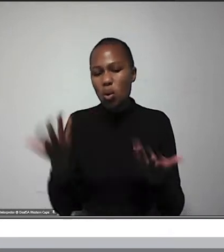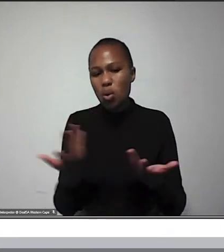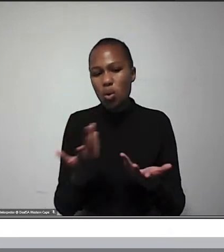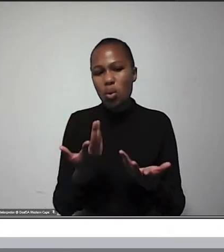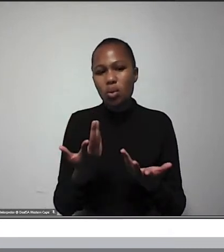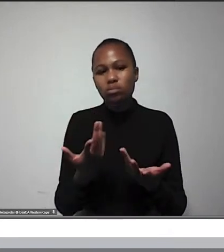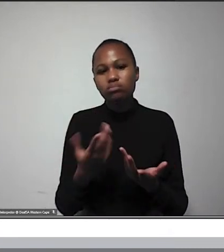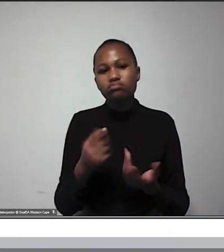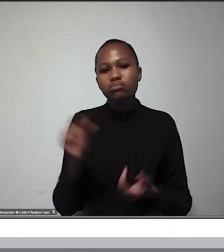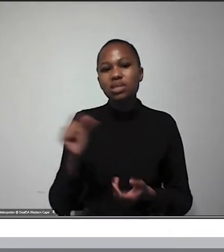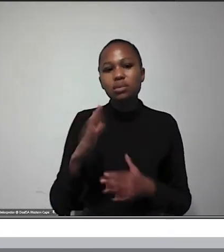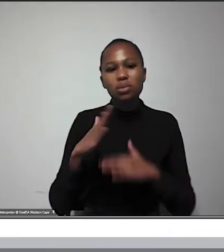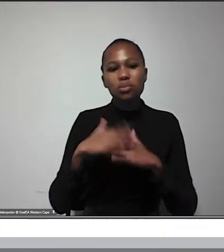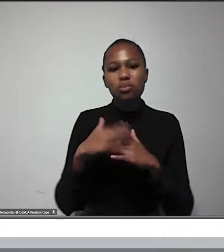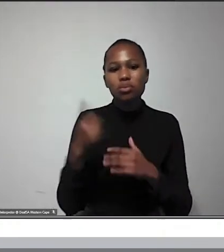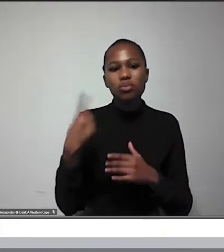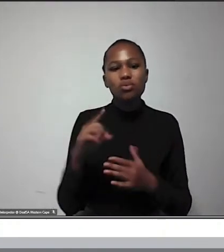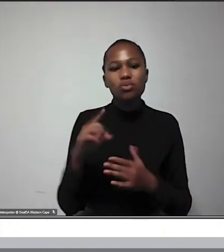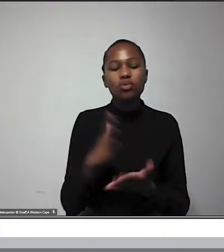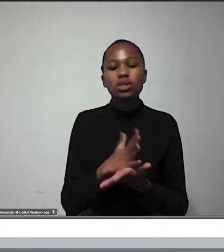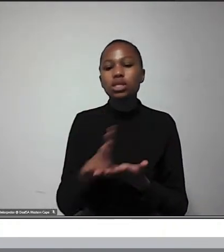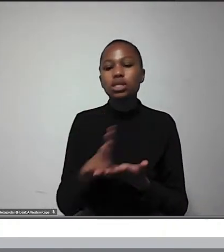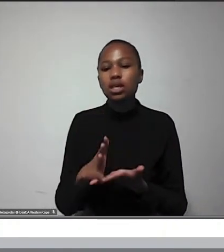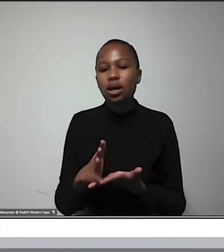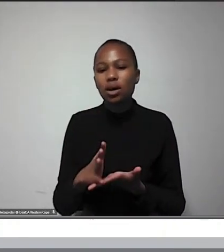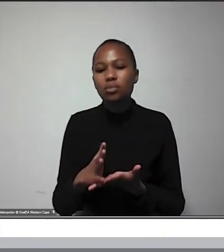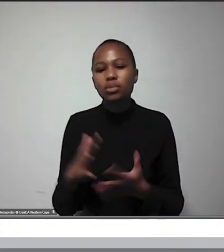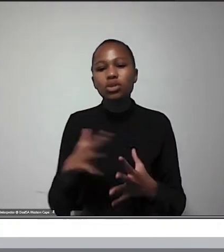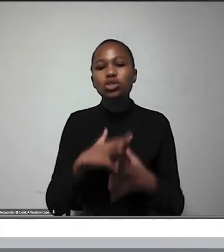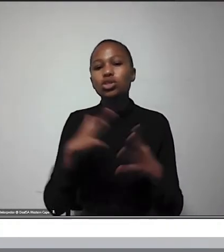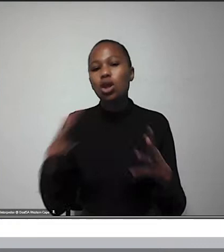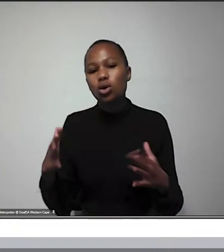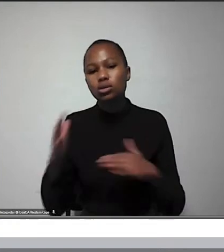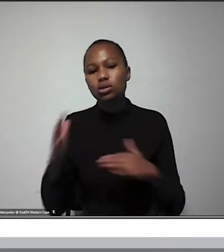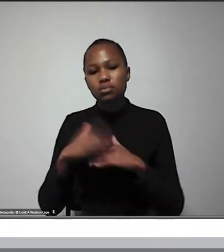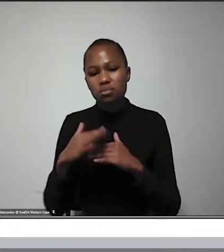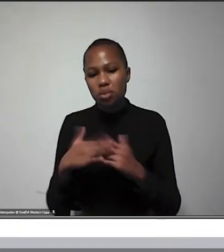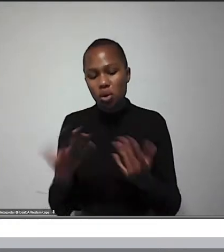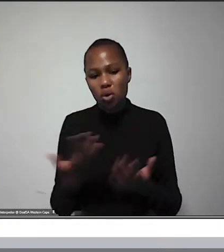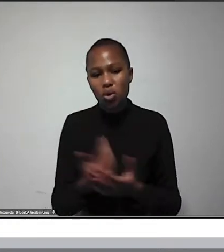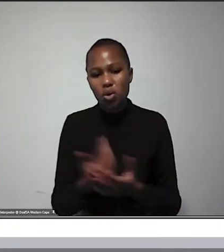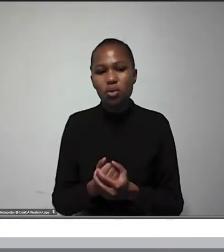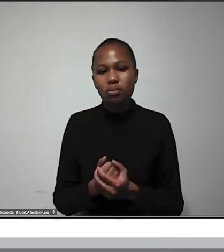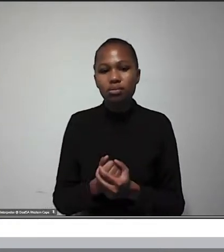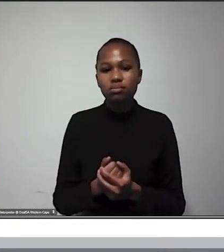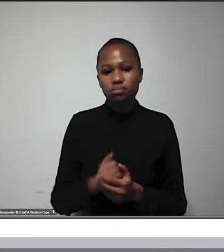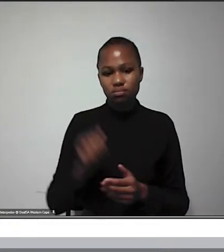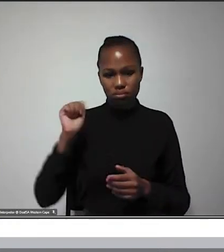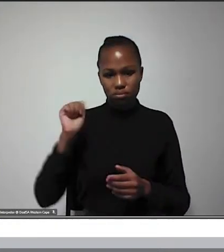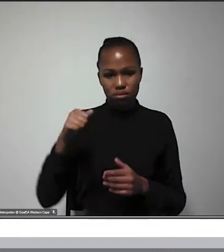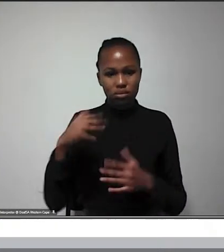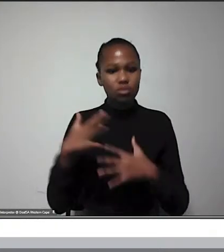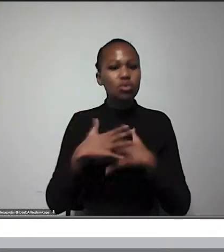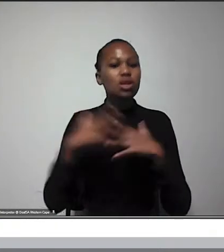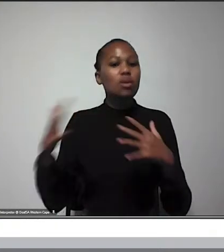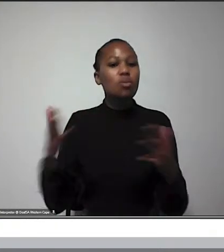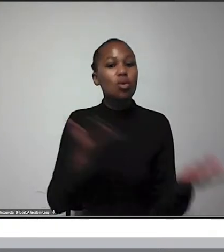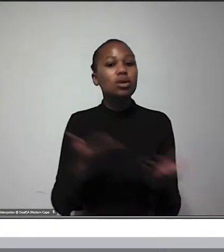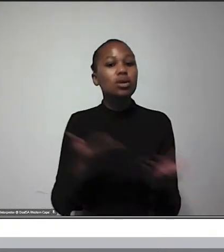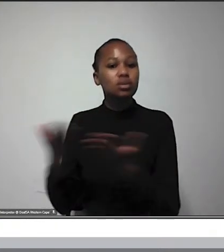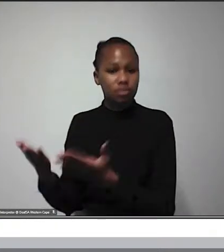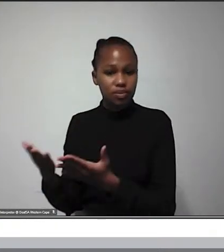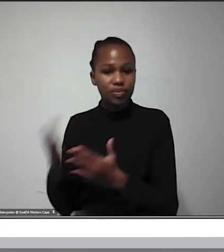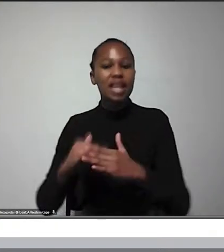bit more. For some products, it's a lot more. Of course, the more you're exporting and the higher the value